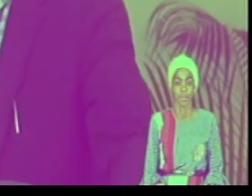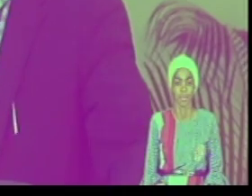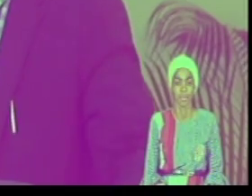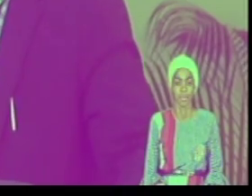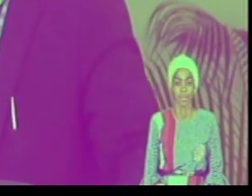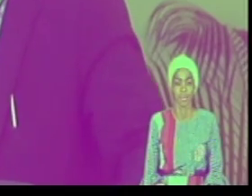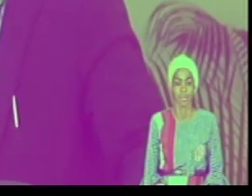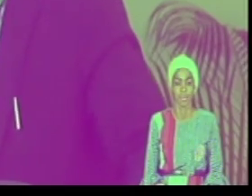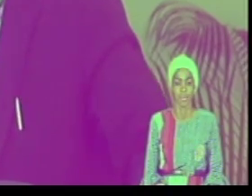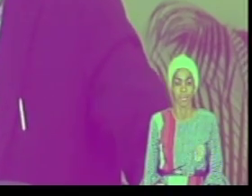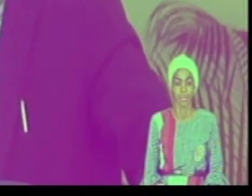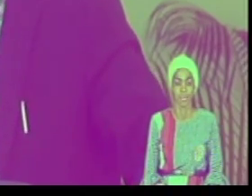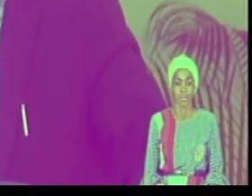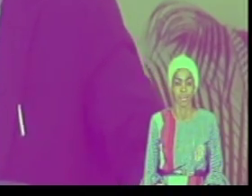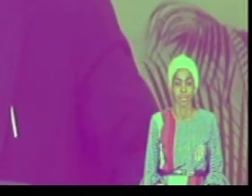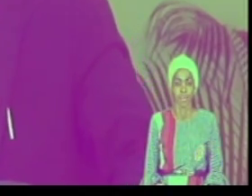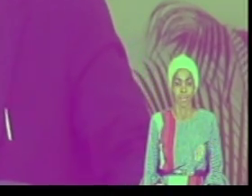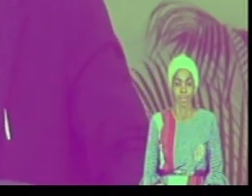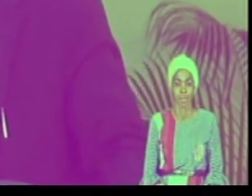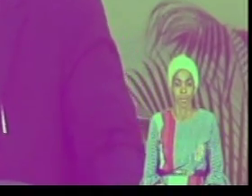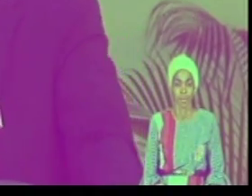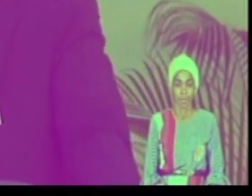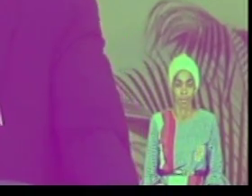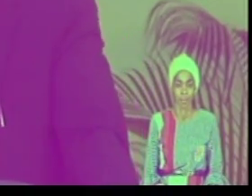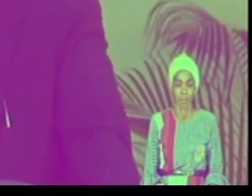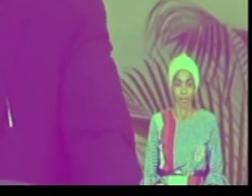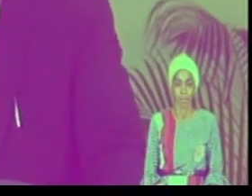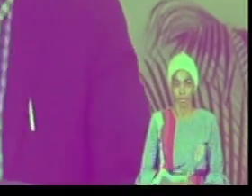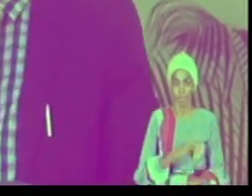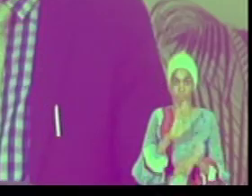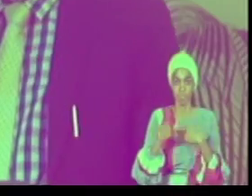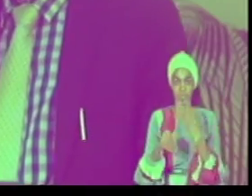All those who are listening online, you also have the